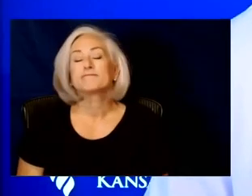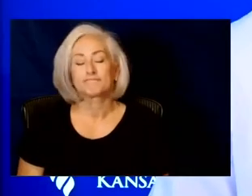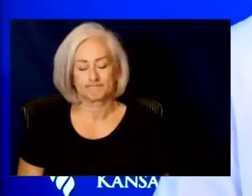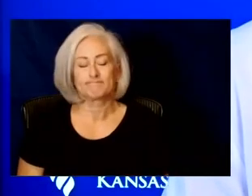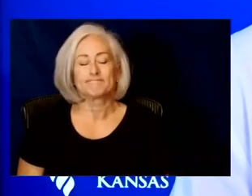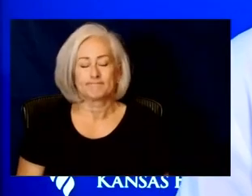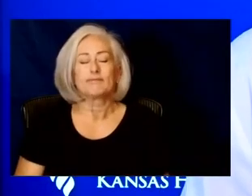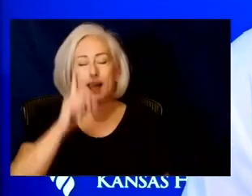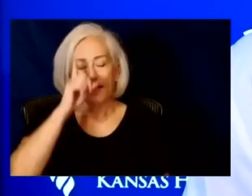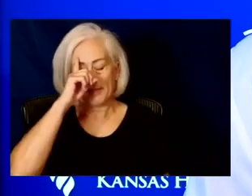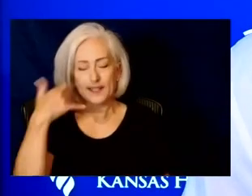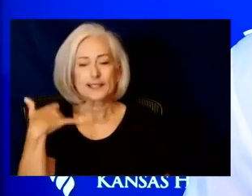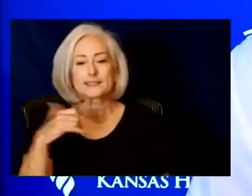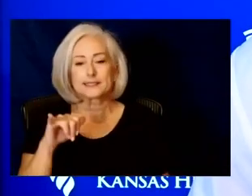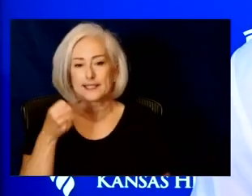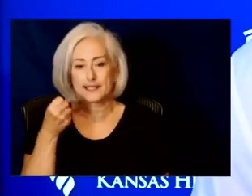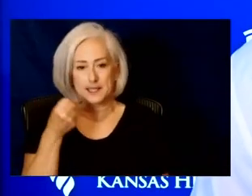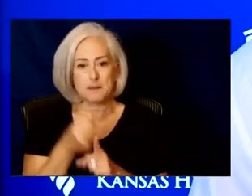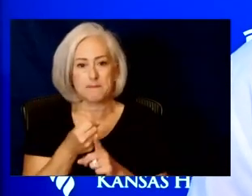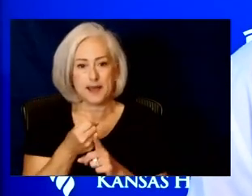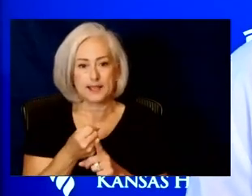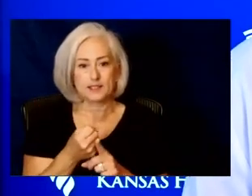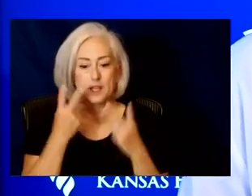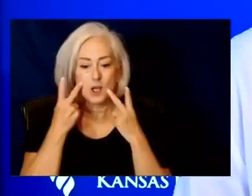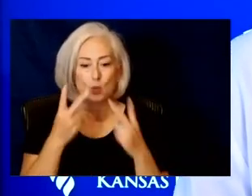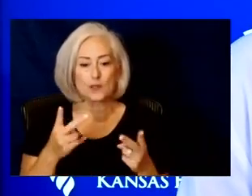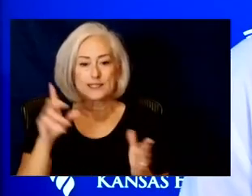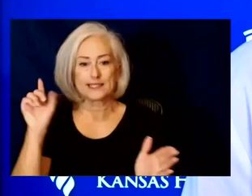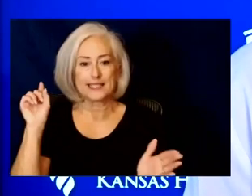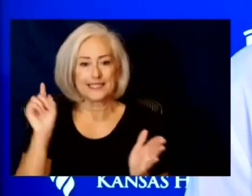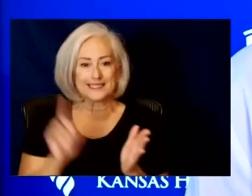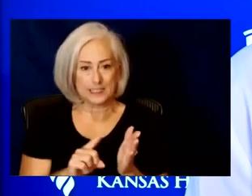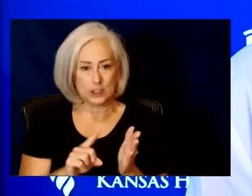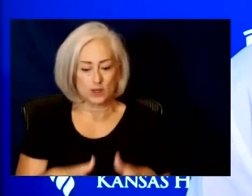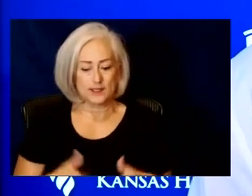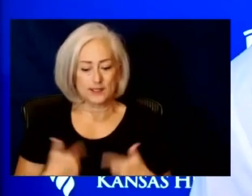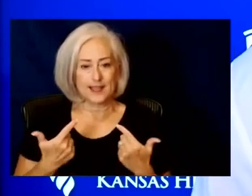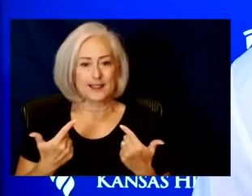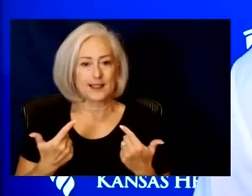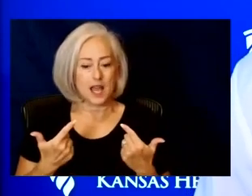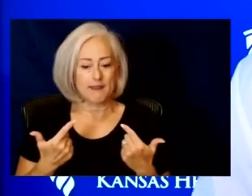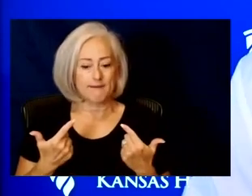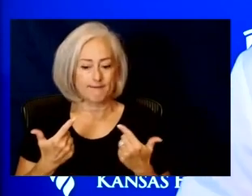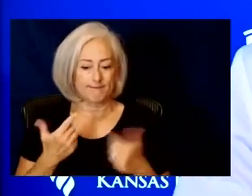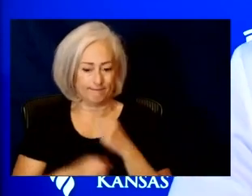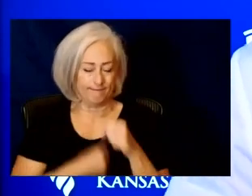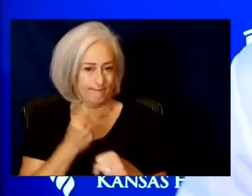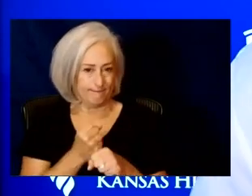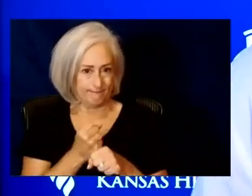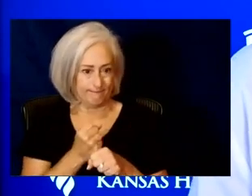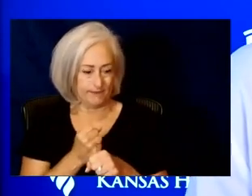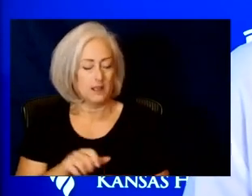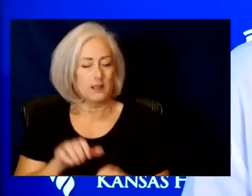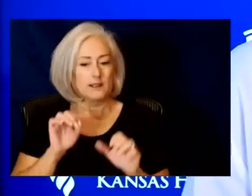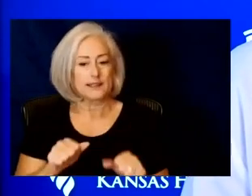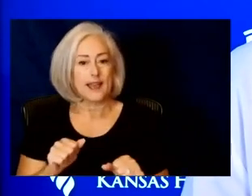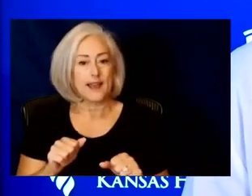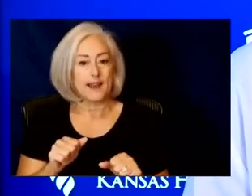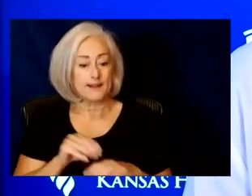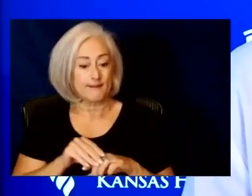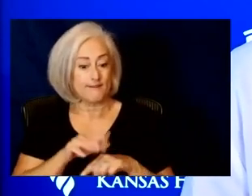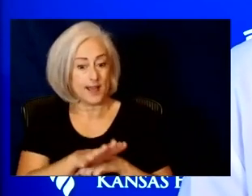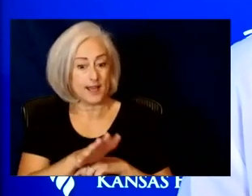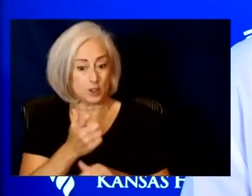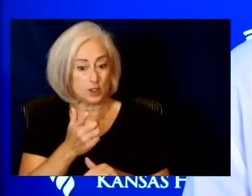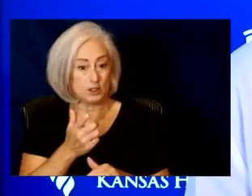to see decrease in life expectancy. It does, but it can also affect your quality of life, just as Dr. Castro talked about with